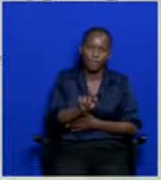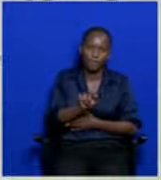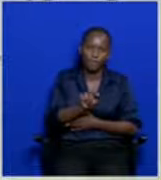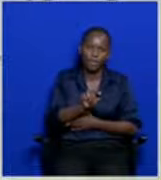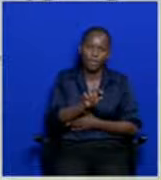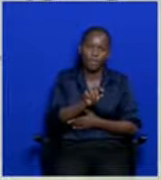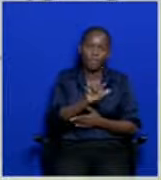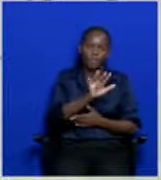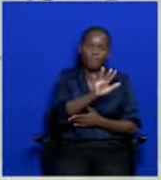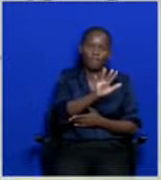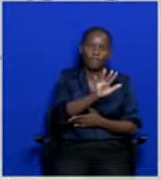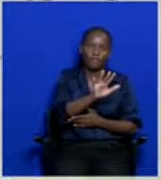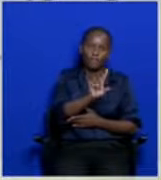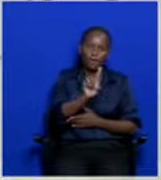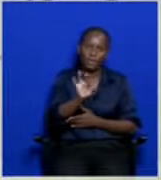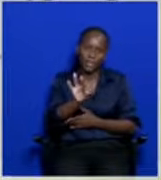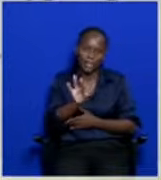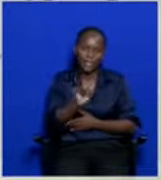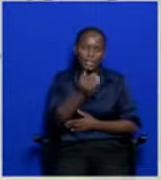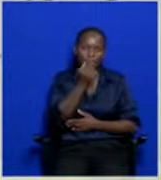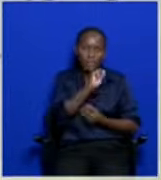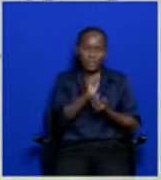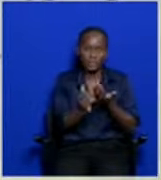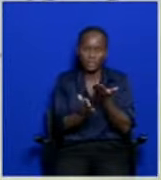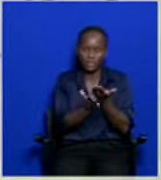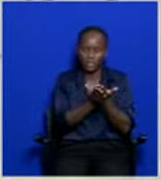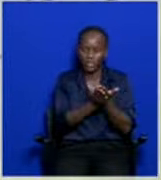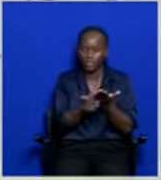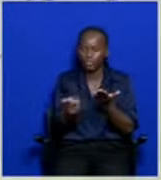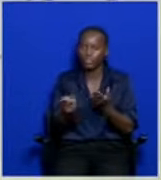original contents of the docket, case docket